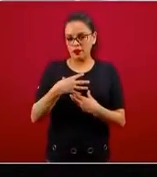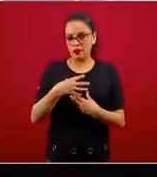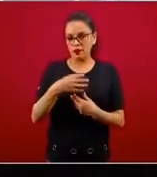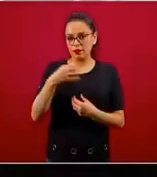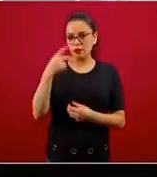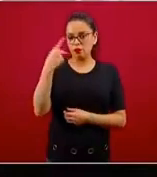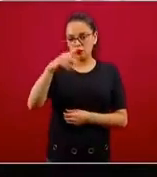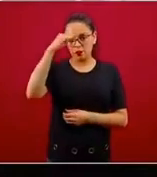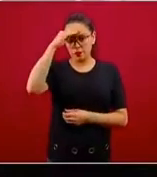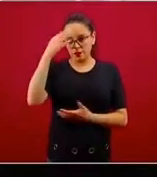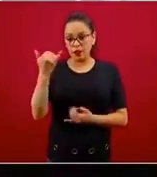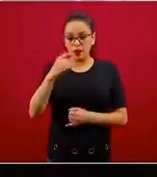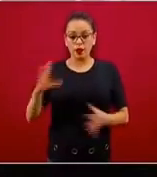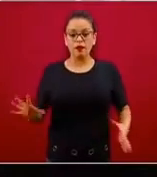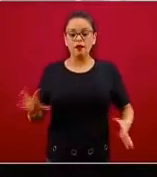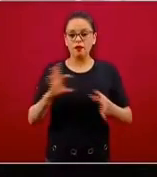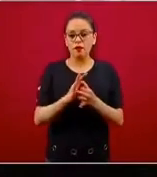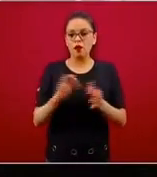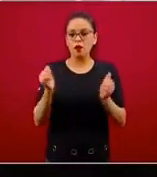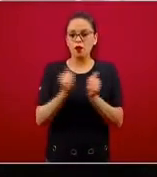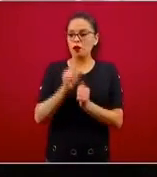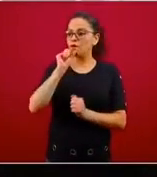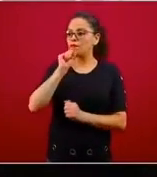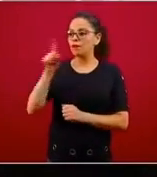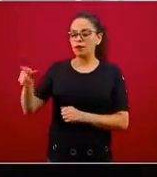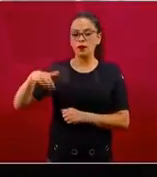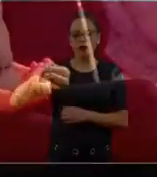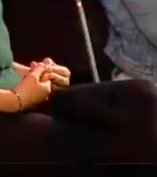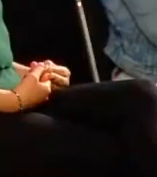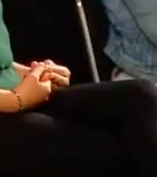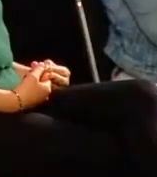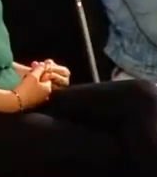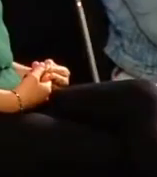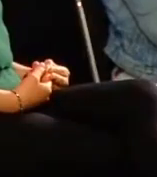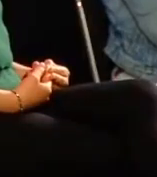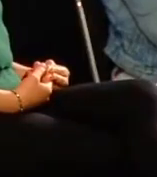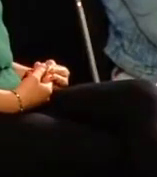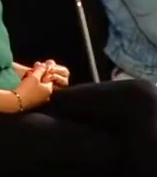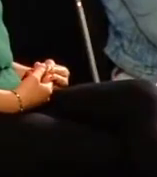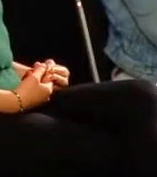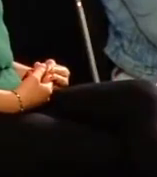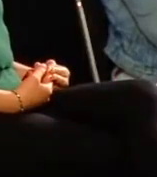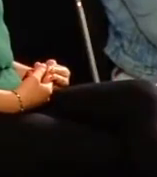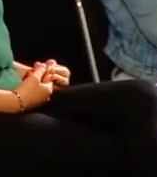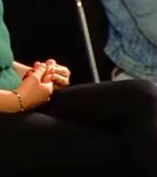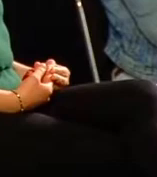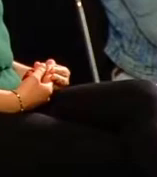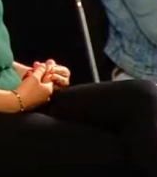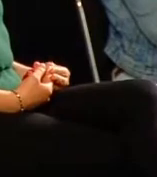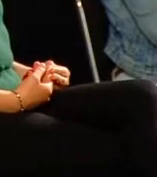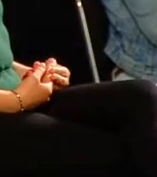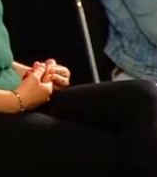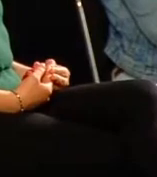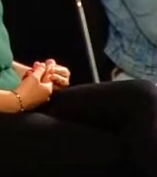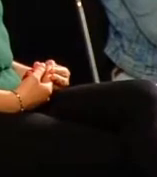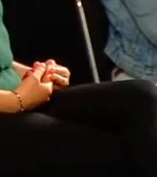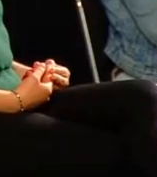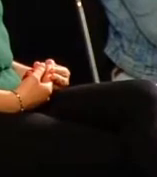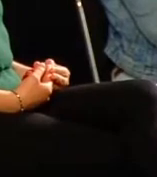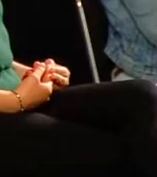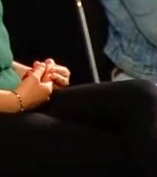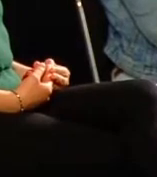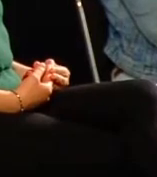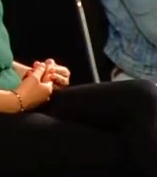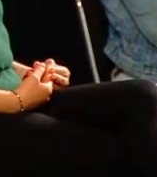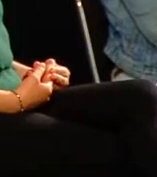and relacionarlo con lo que acaba de scalable. explicar el And doctor how can we Alcocer. Y relate una that más, in debido terms a la of what the tormenta de doctor citoquinas just que se explained? desencadena, ¿es I seguro also